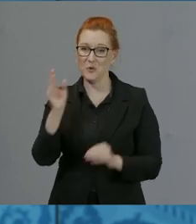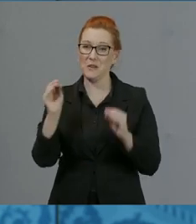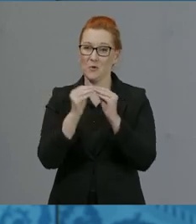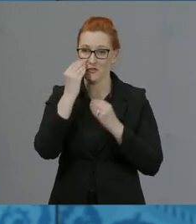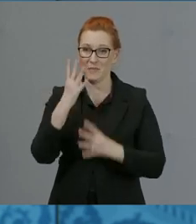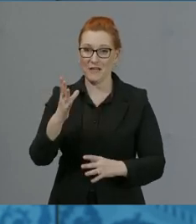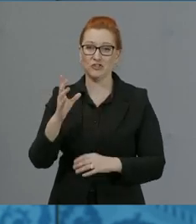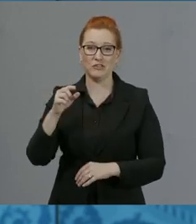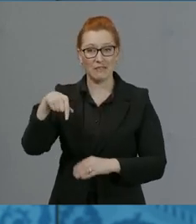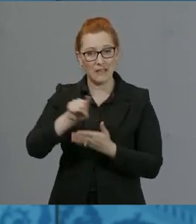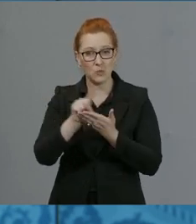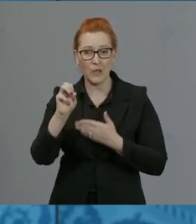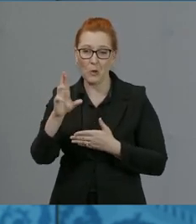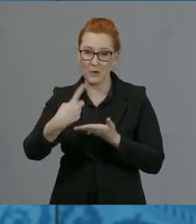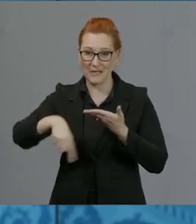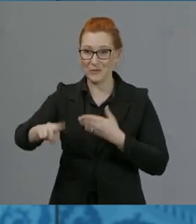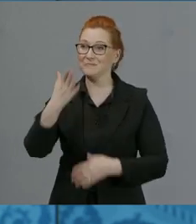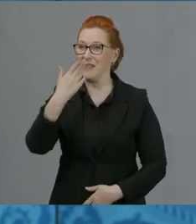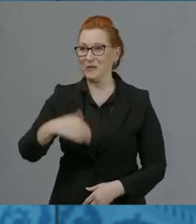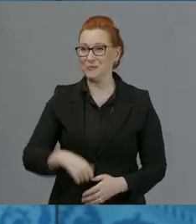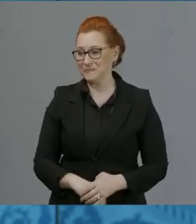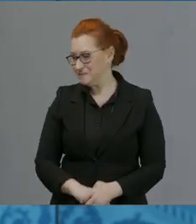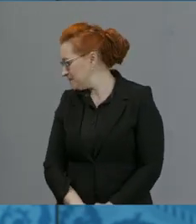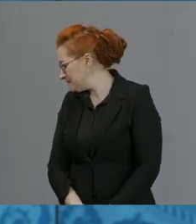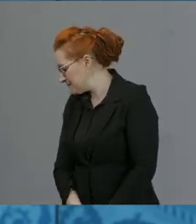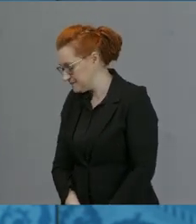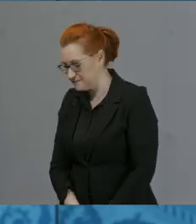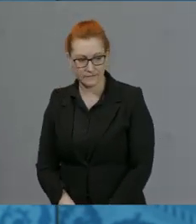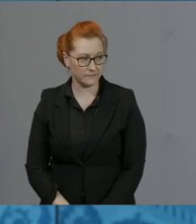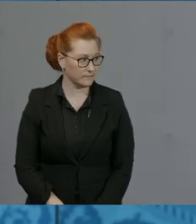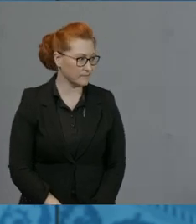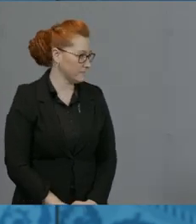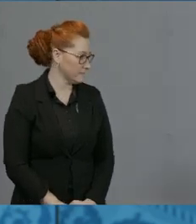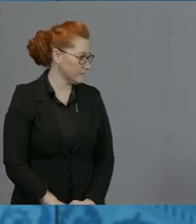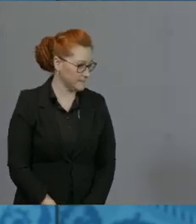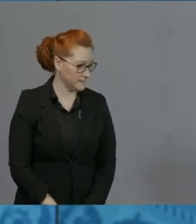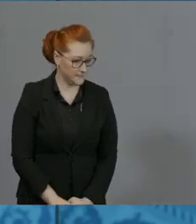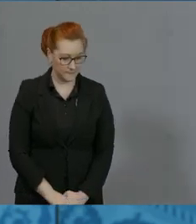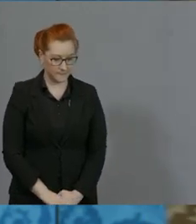either later this week or early next. Thanks.